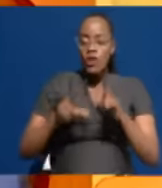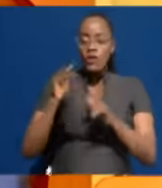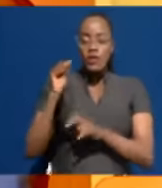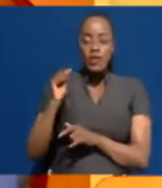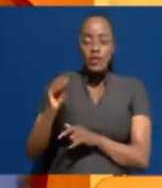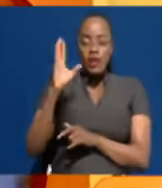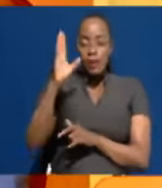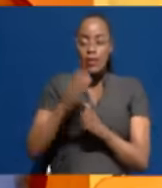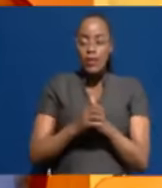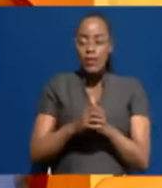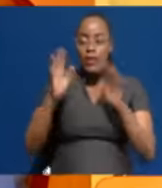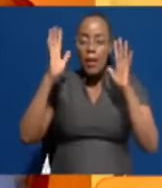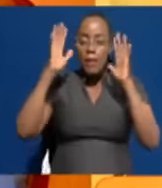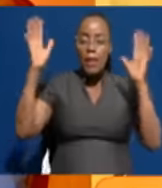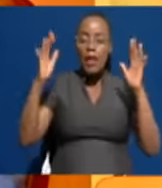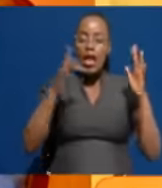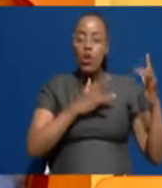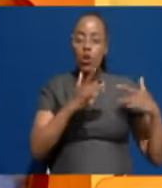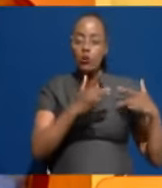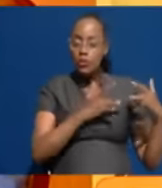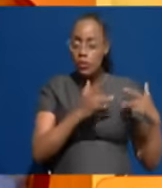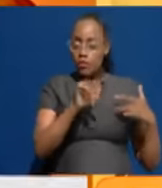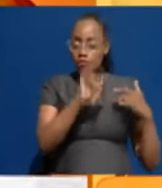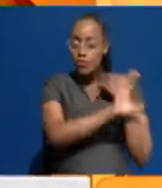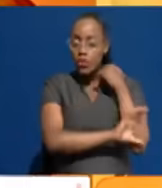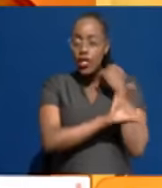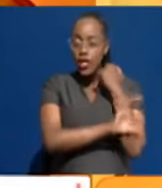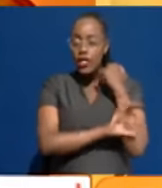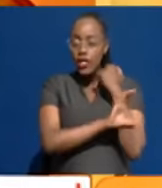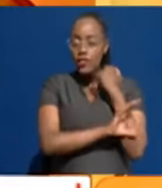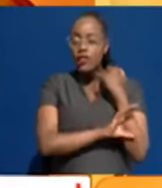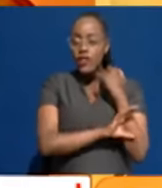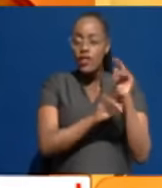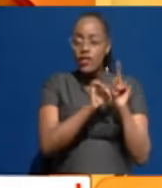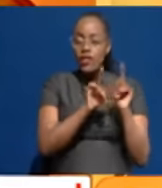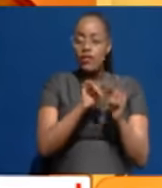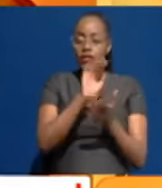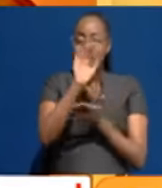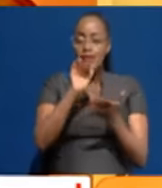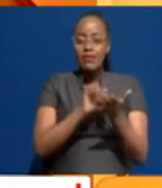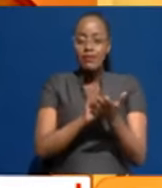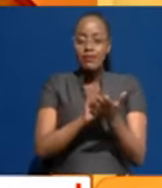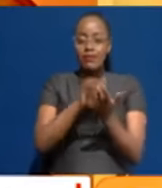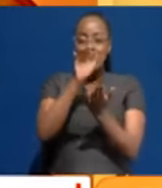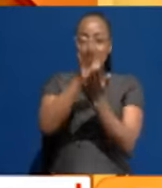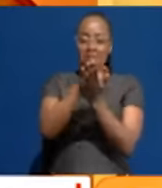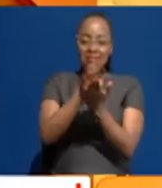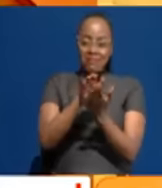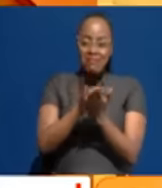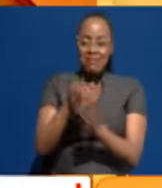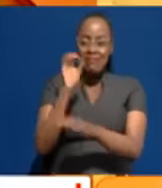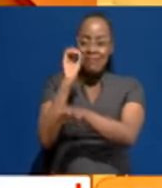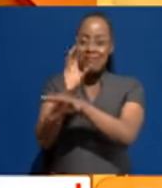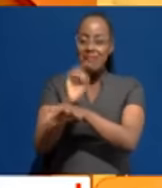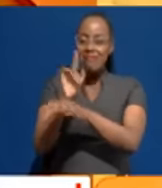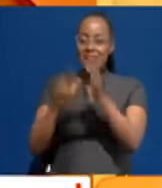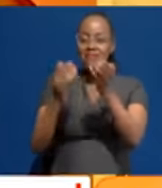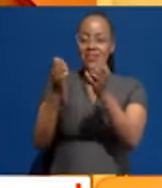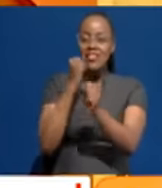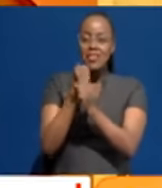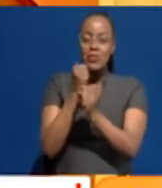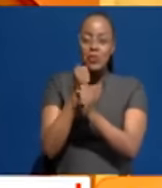rate is actually a major, major concern to this country. And I think Central Bank, you need to come out more strongly and advise on what needs to be